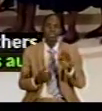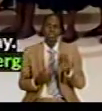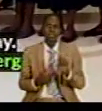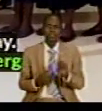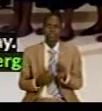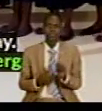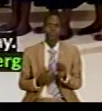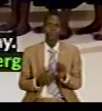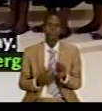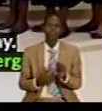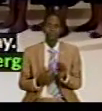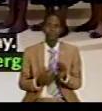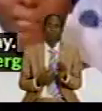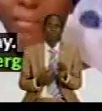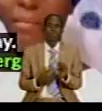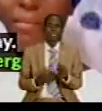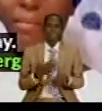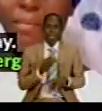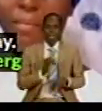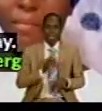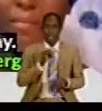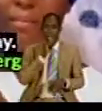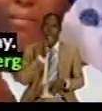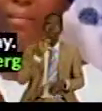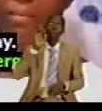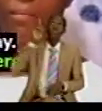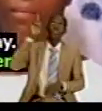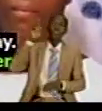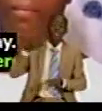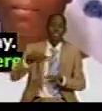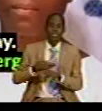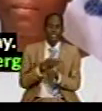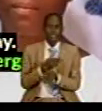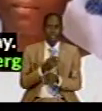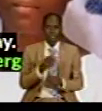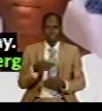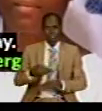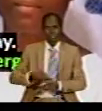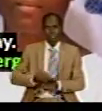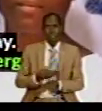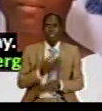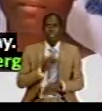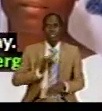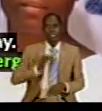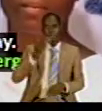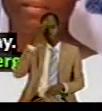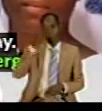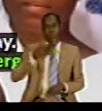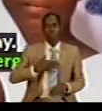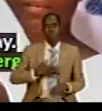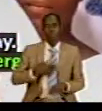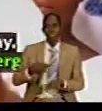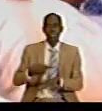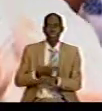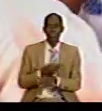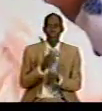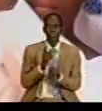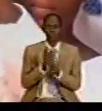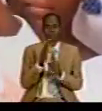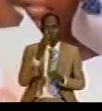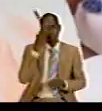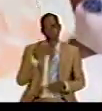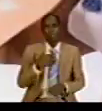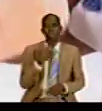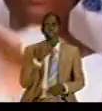others. I'm his sheep, and I know my shepherd's voice,